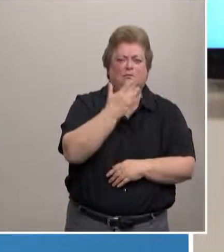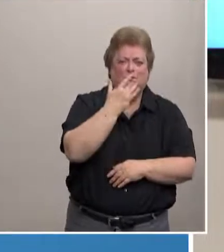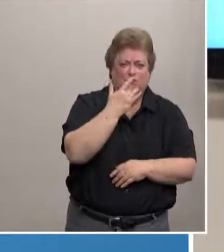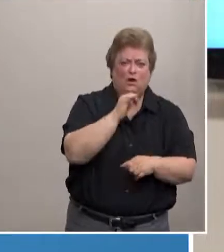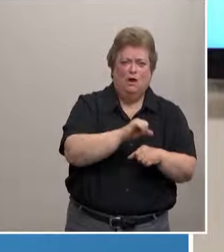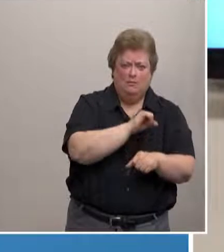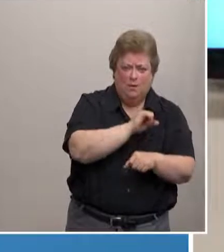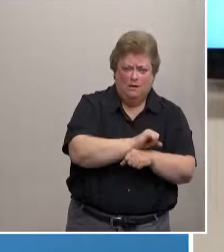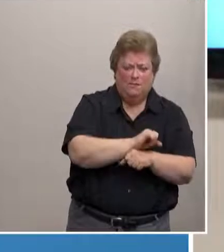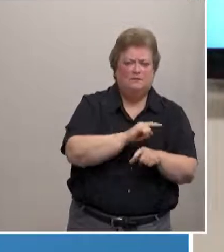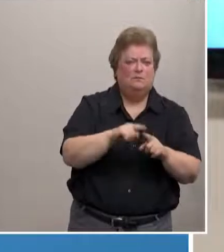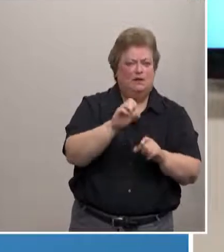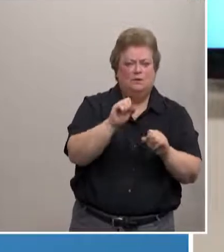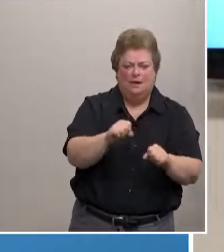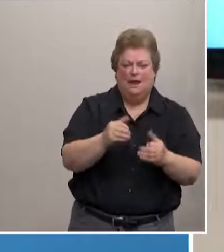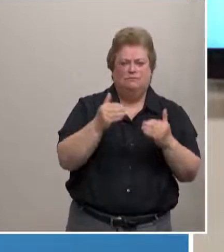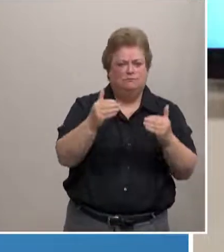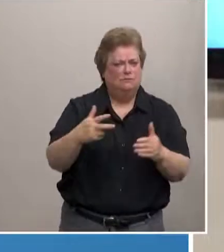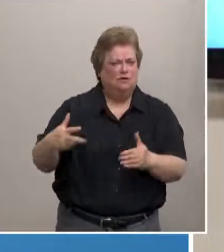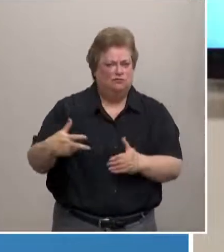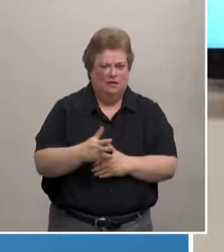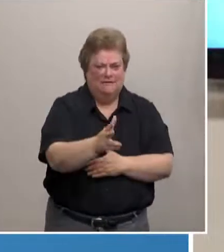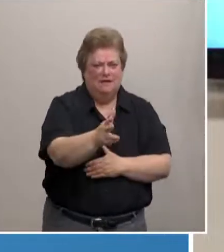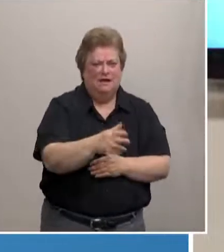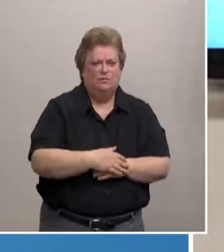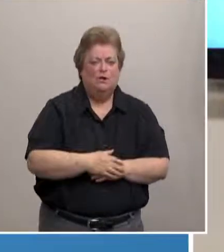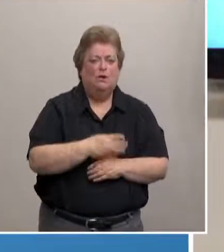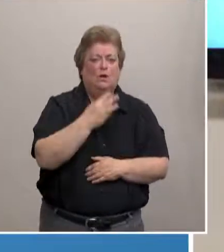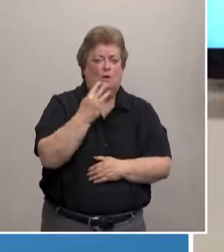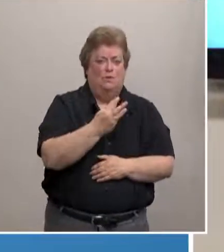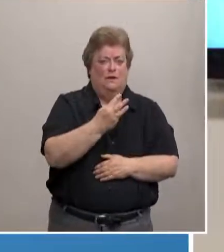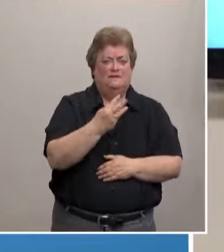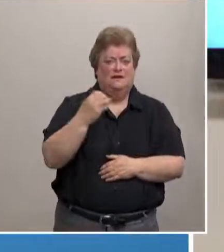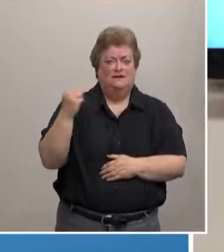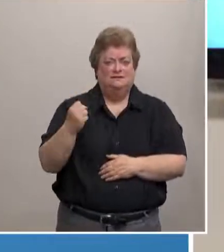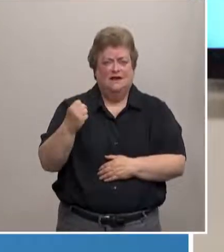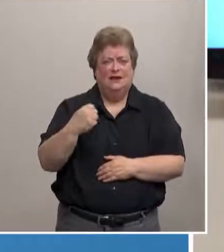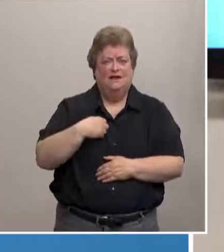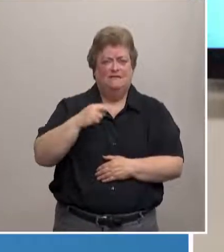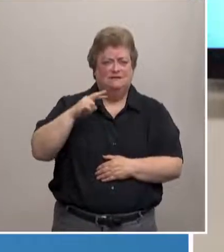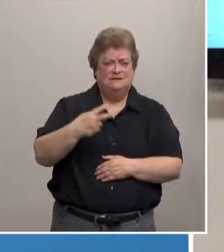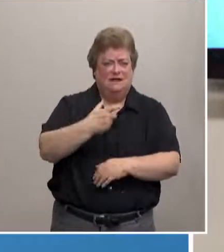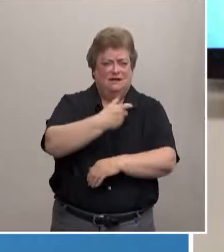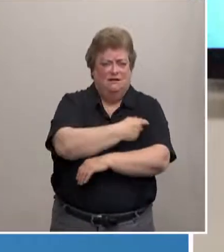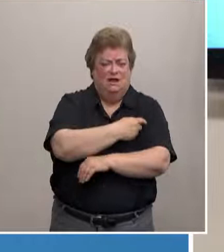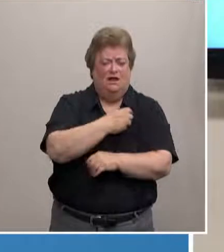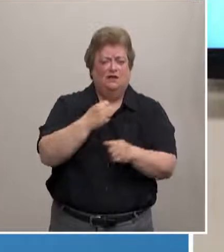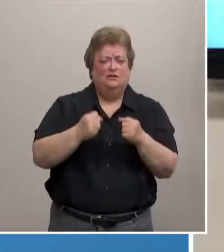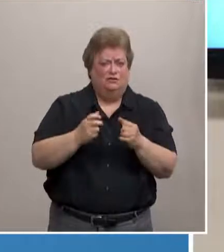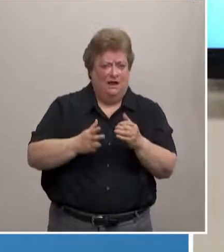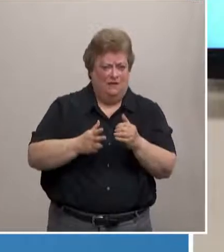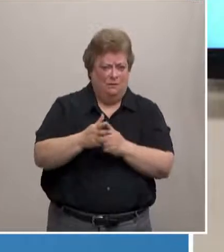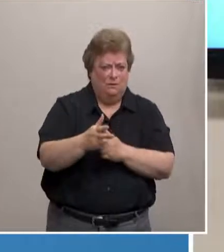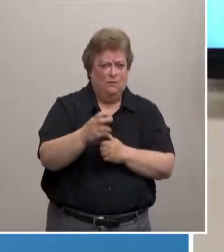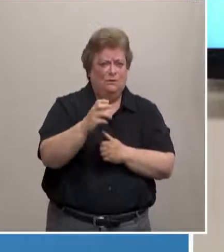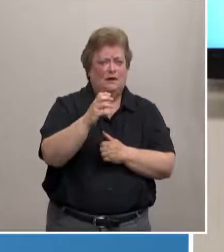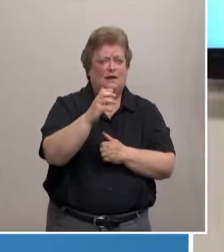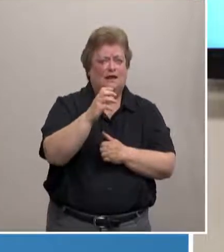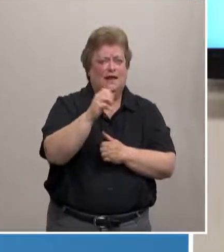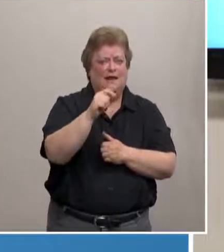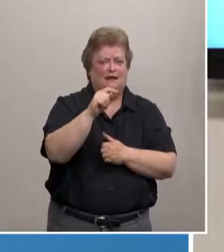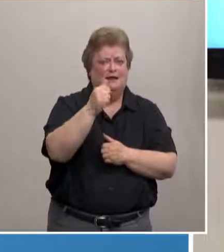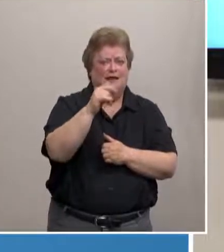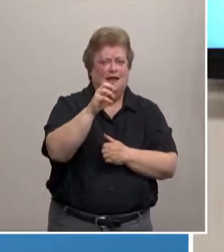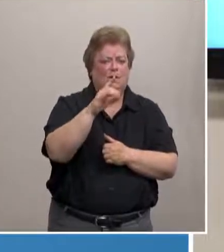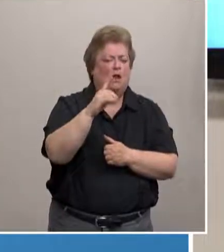people can drive up as well. On Wednesday and Saturday, there are second dose drive-through clinics at Gateway Mall by